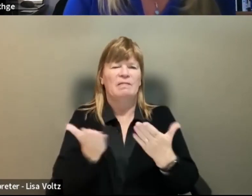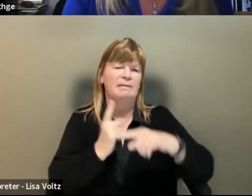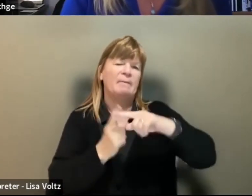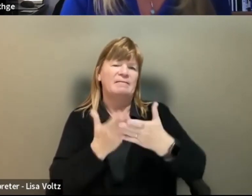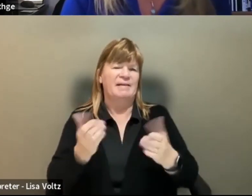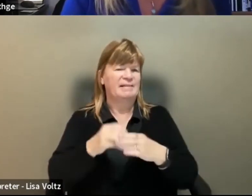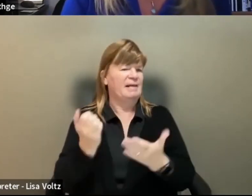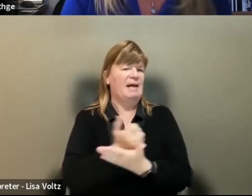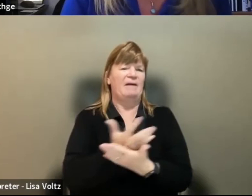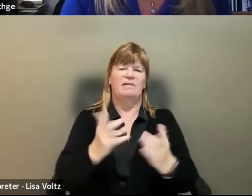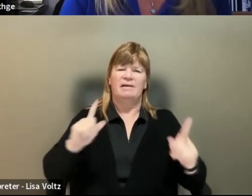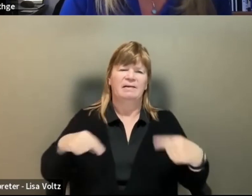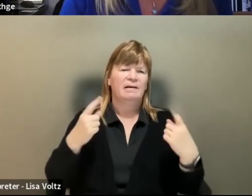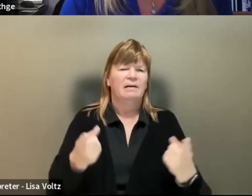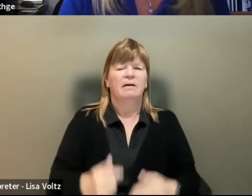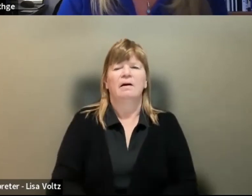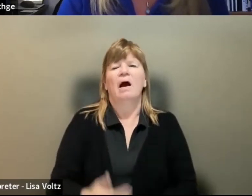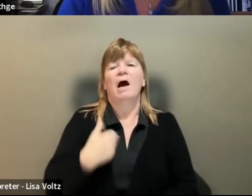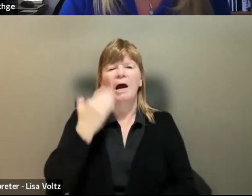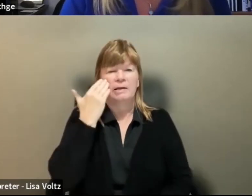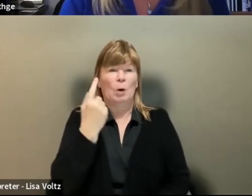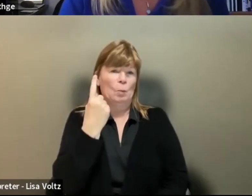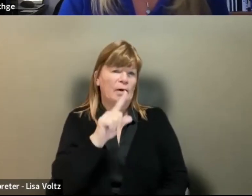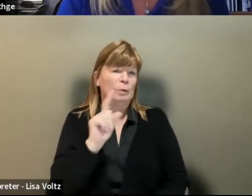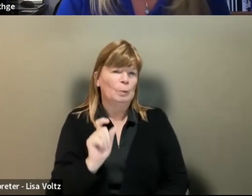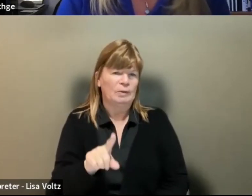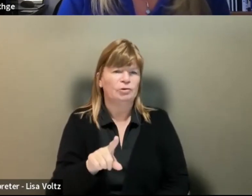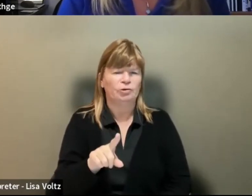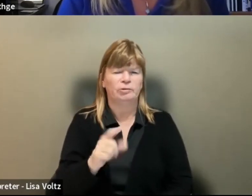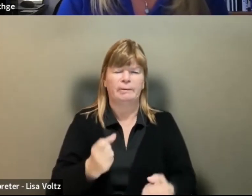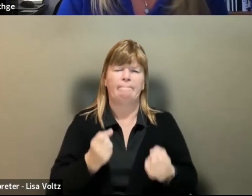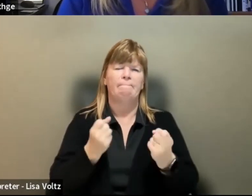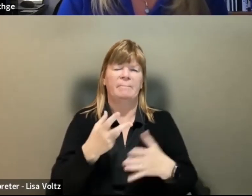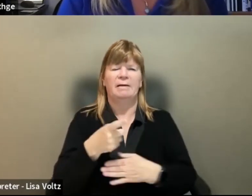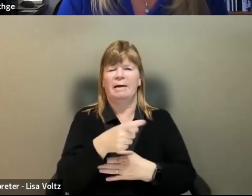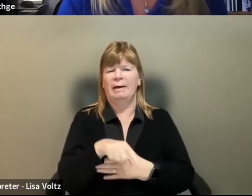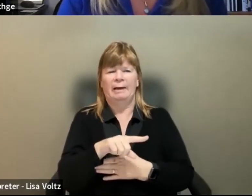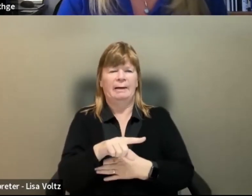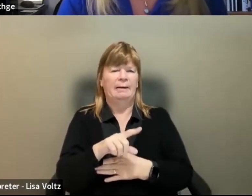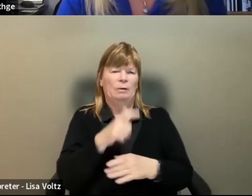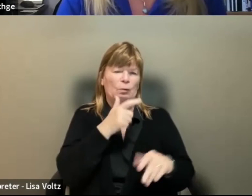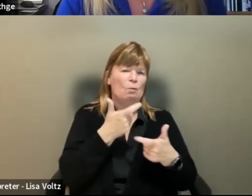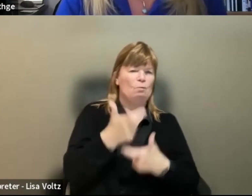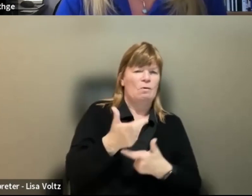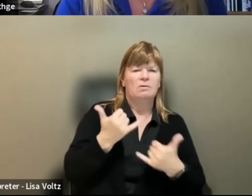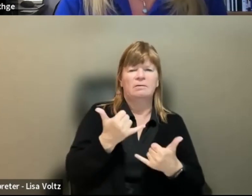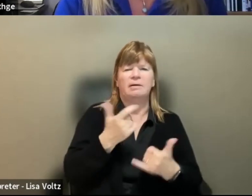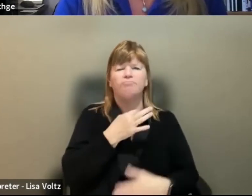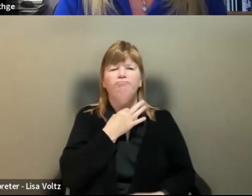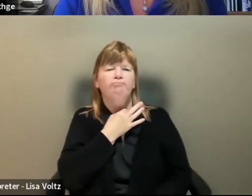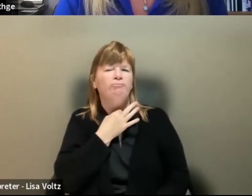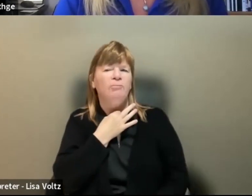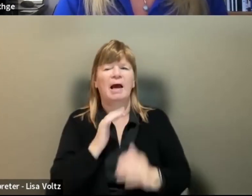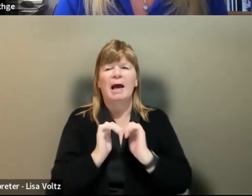Well, I know one question that many of our attendees are wondering is, how